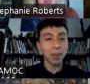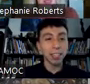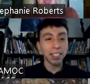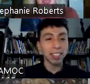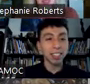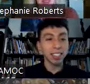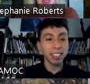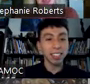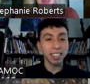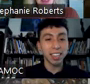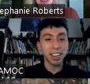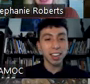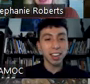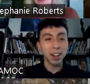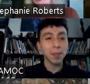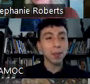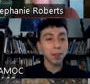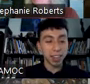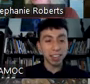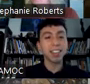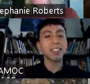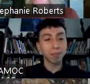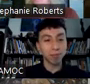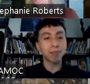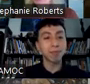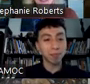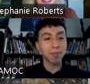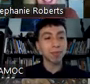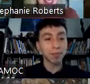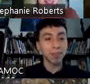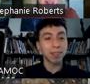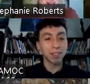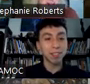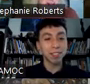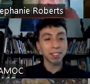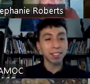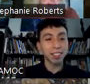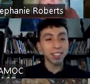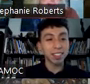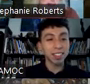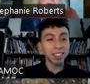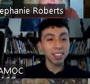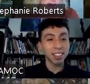Wow, these are amazing. And Maria is not with us today.